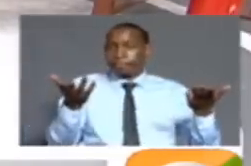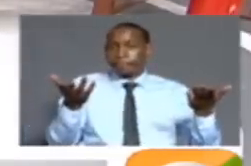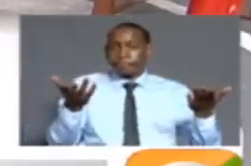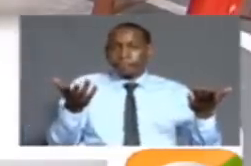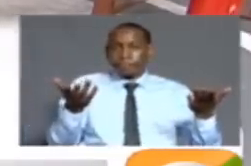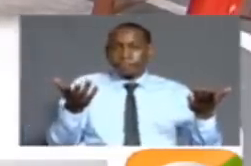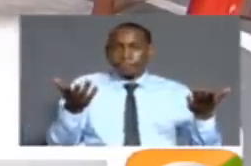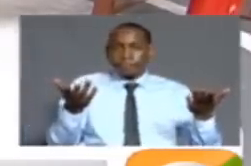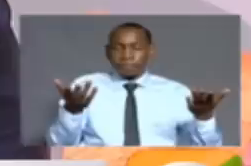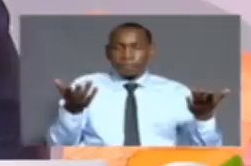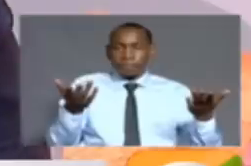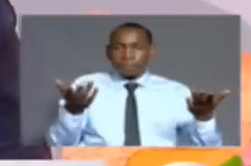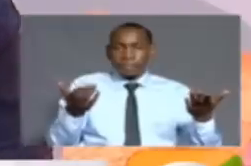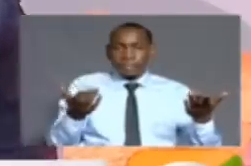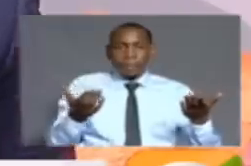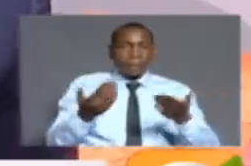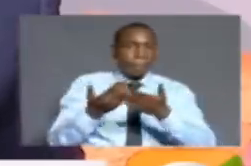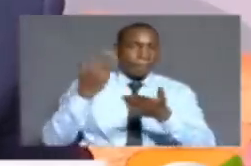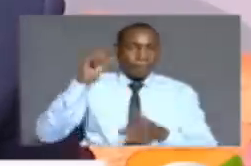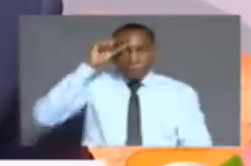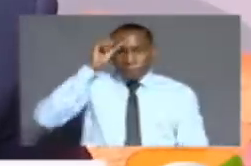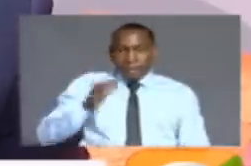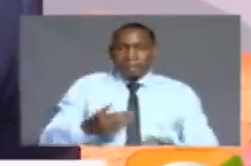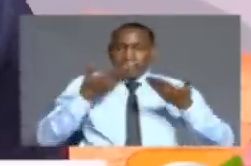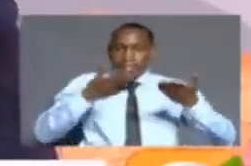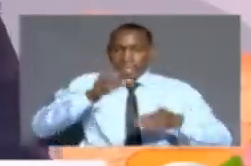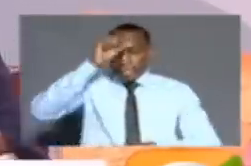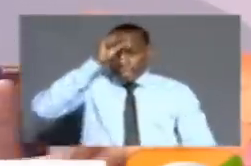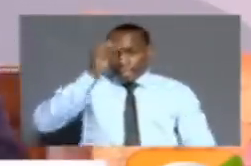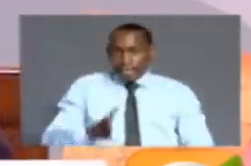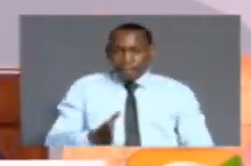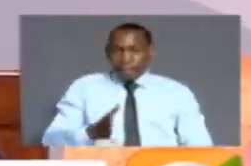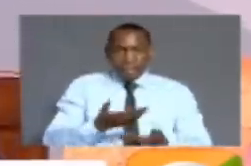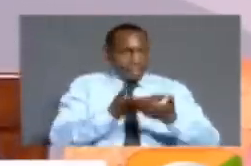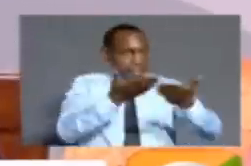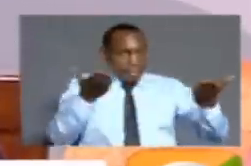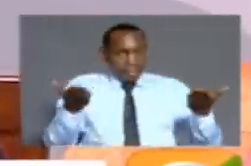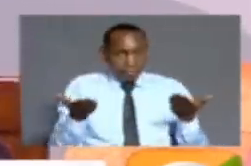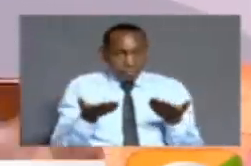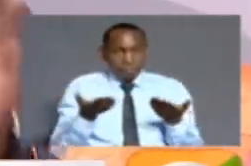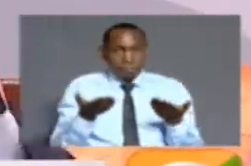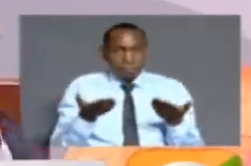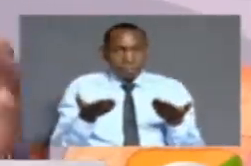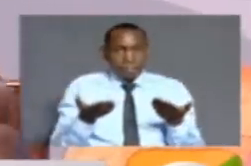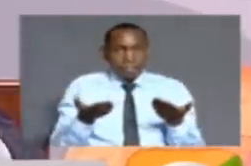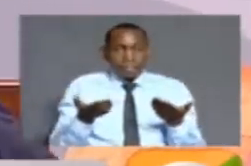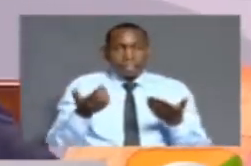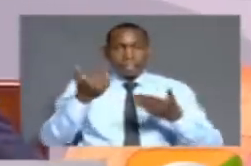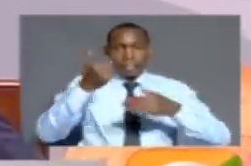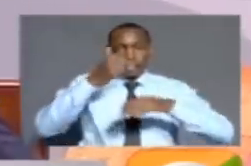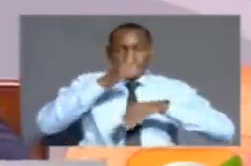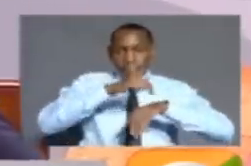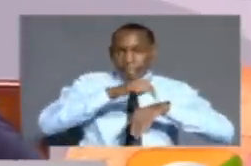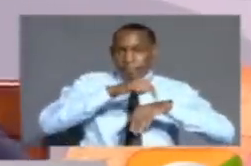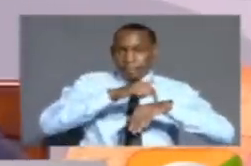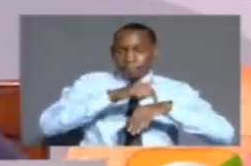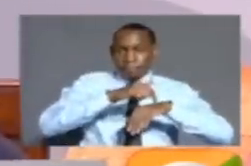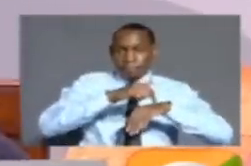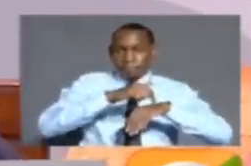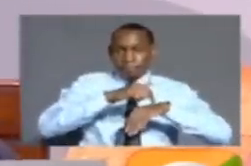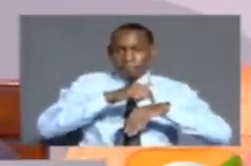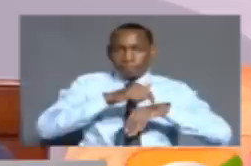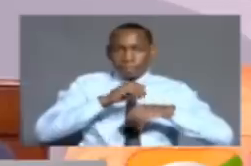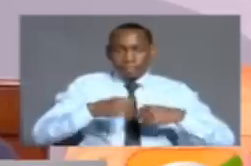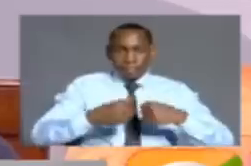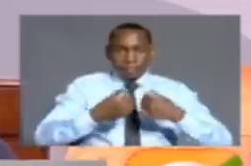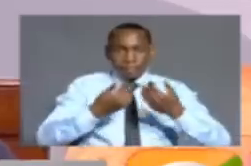Present or past? Present and past. It doesn't matter. It doesn't matter who you are. Mm-hmm. once you're given the, you know, you're the fiduciary. We'll